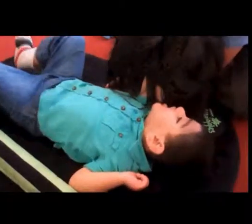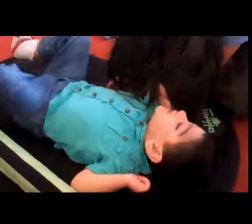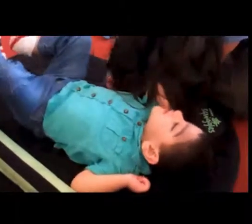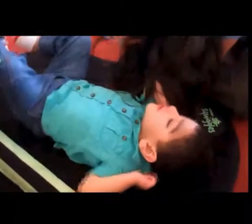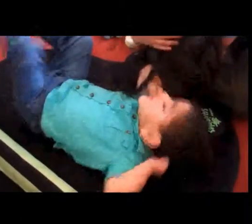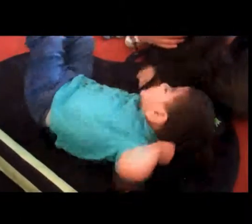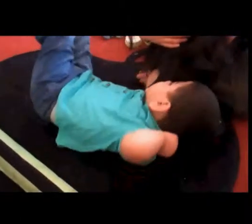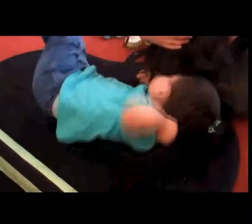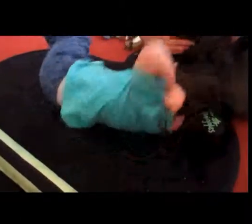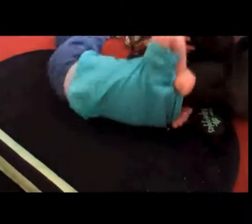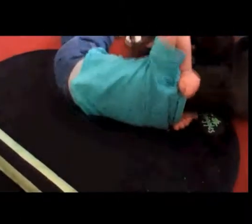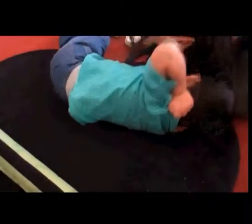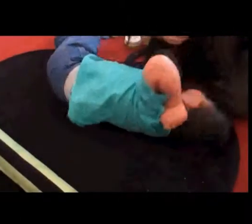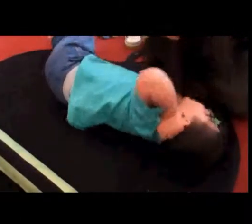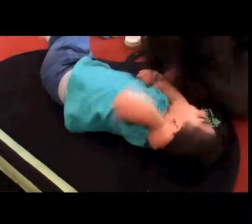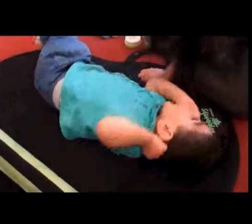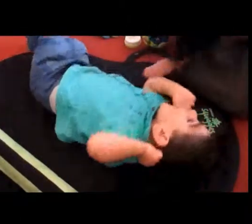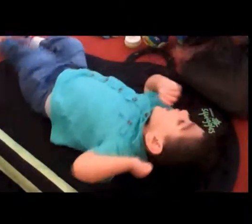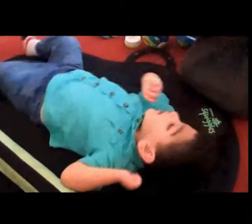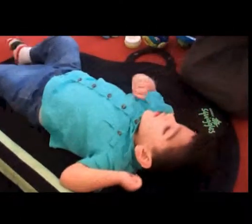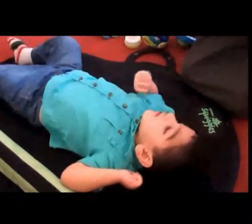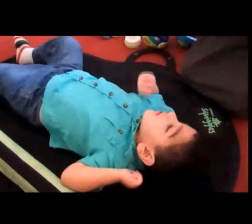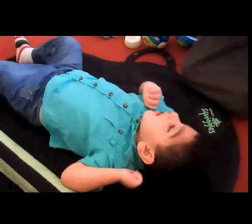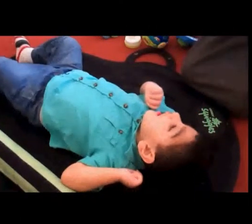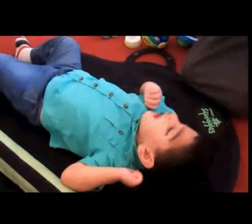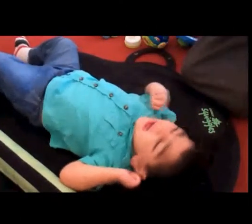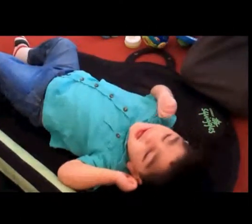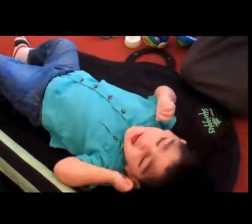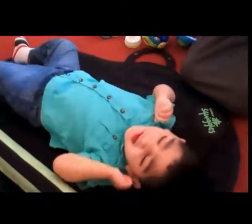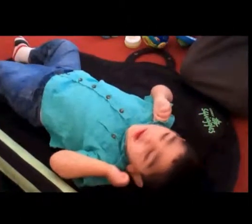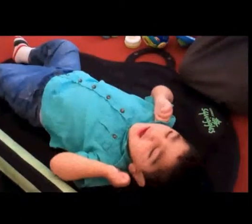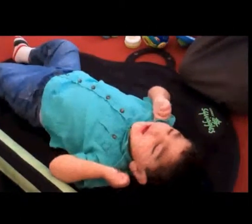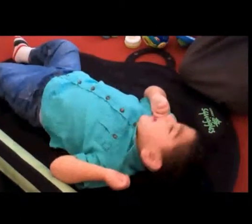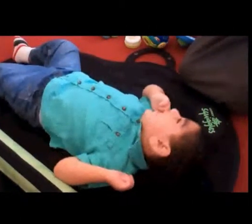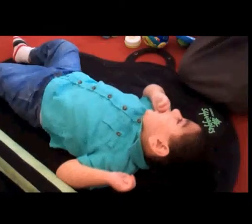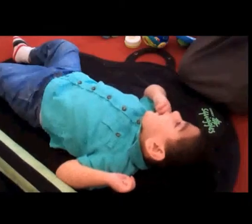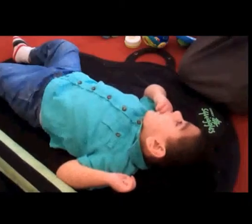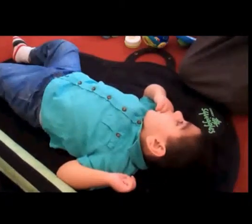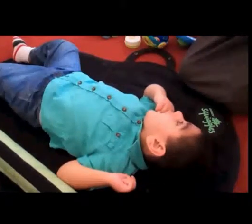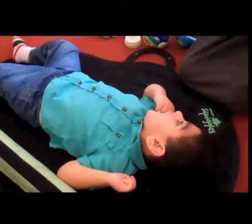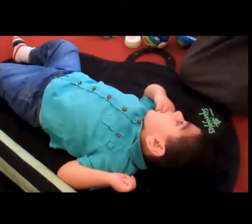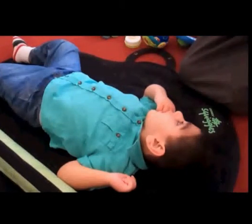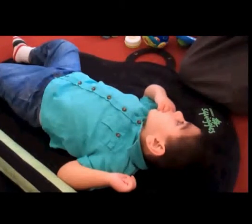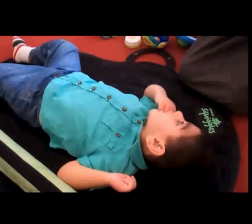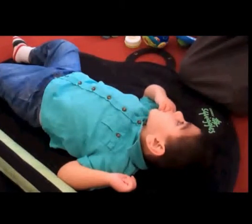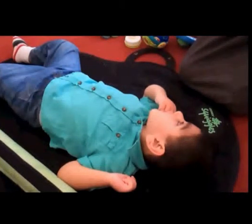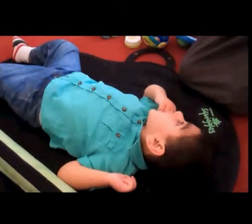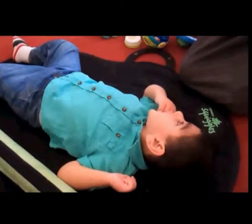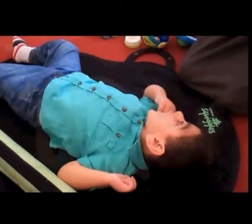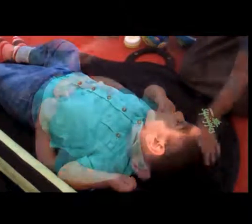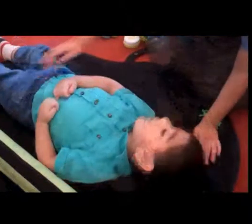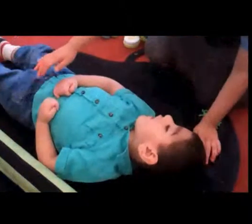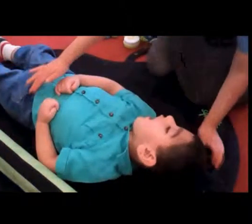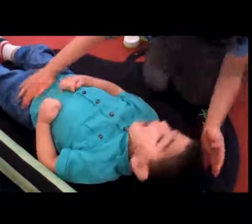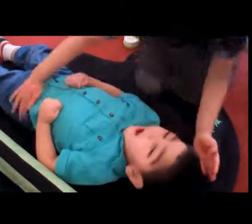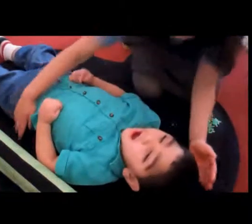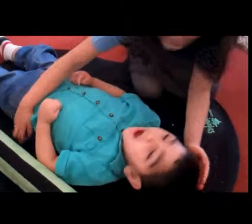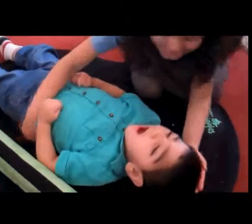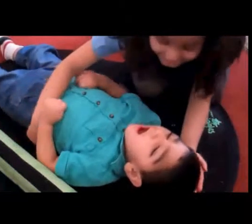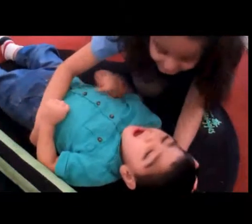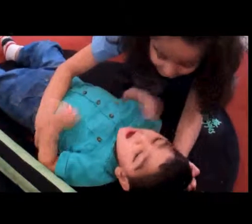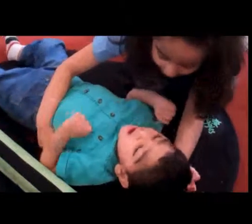She tickles him with her hair and kisses him. Hashim vocalizes, moves his arm, and briefly